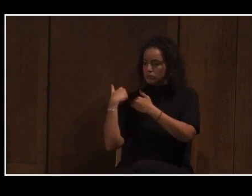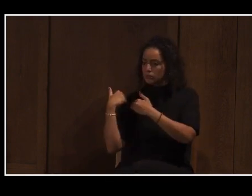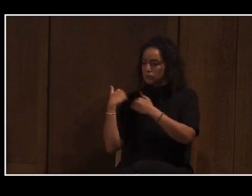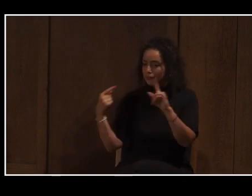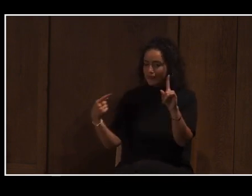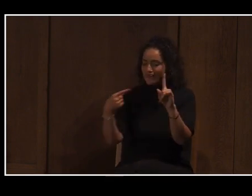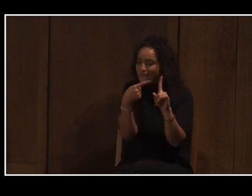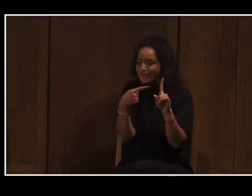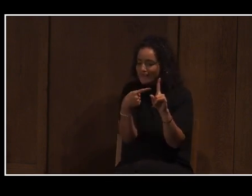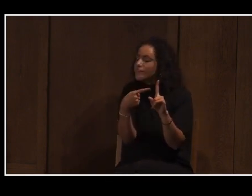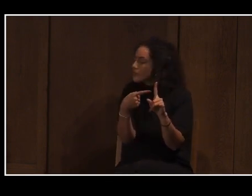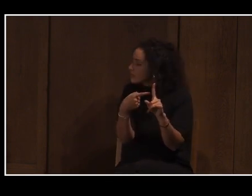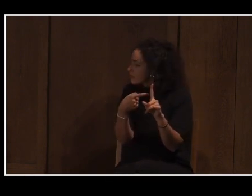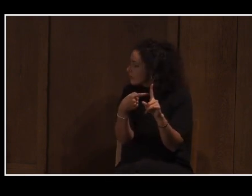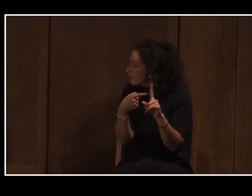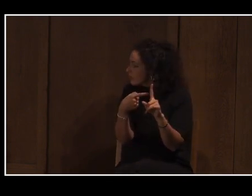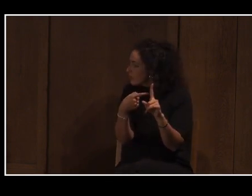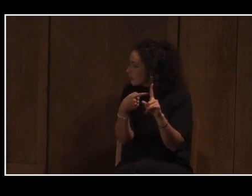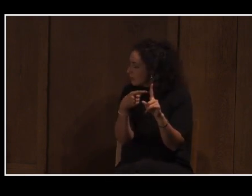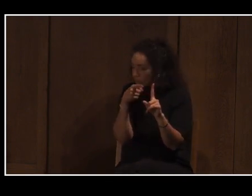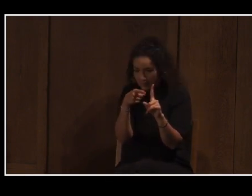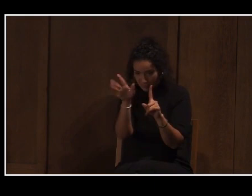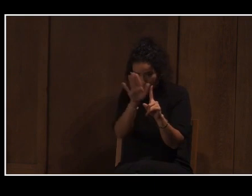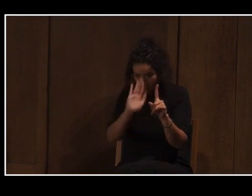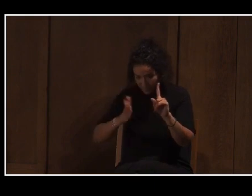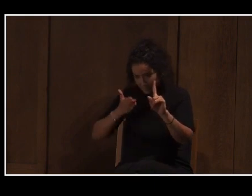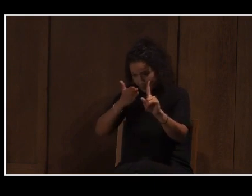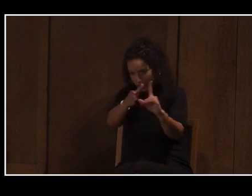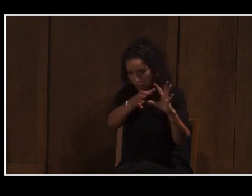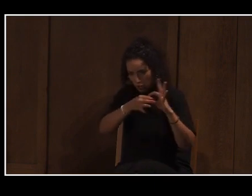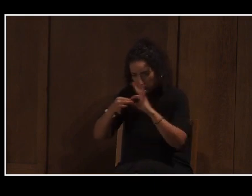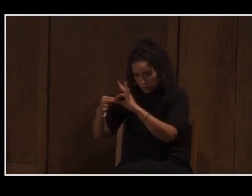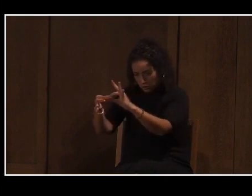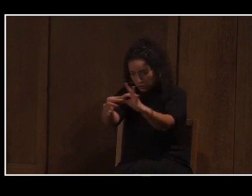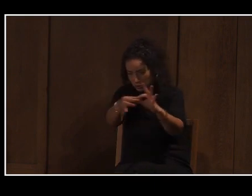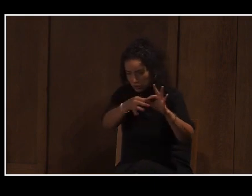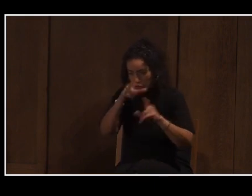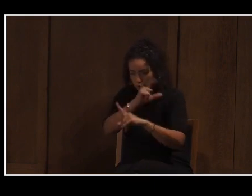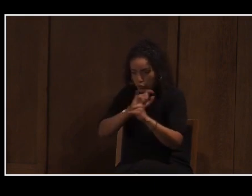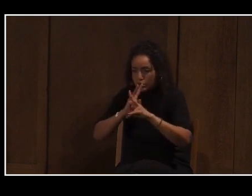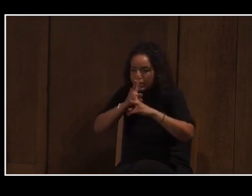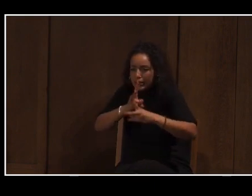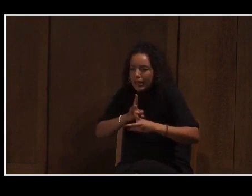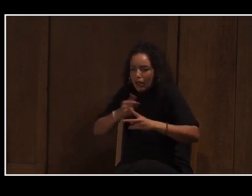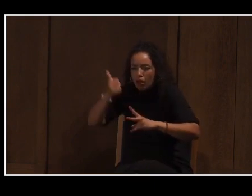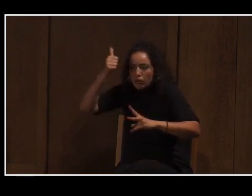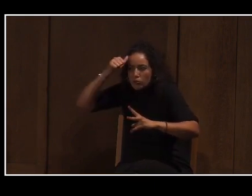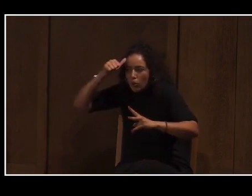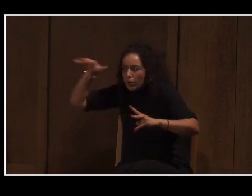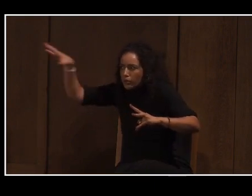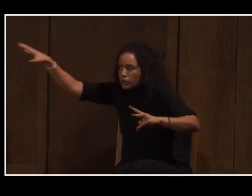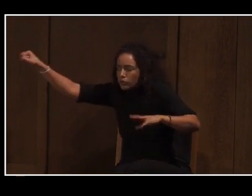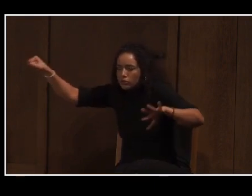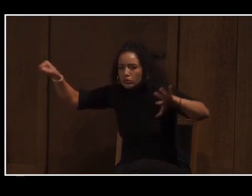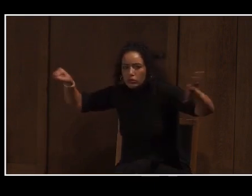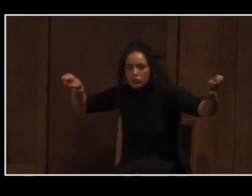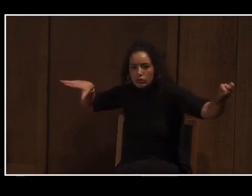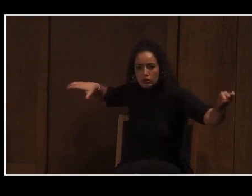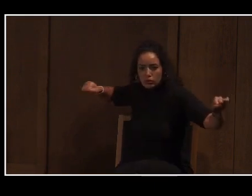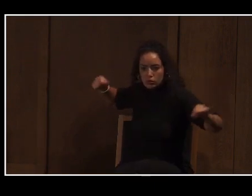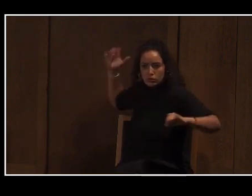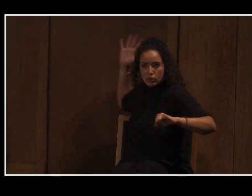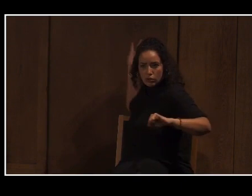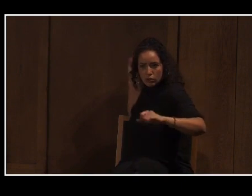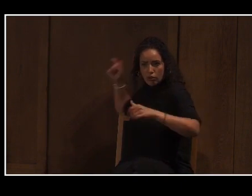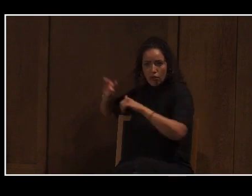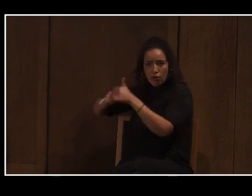embodies is about collective community care, other forms of knowledge, is bringing in even a different language into politics, and